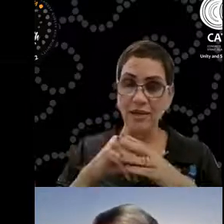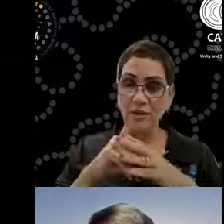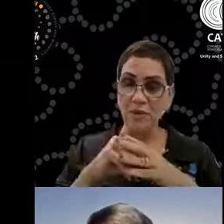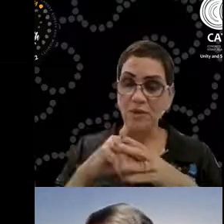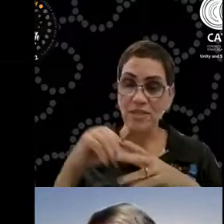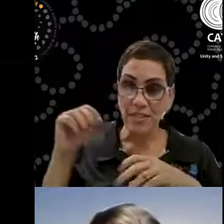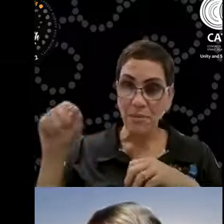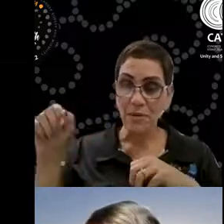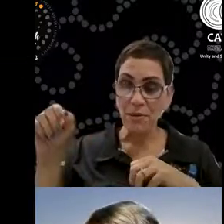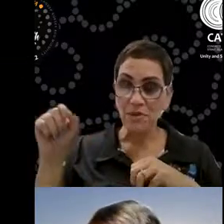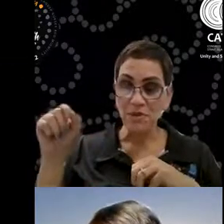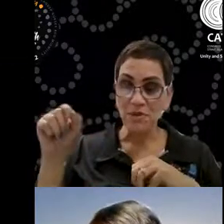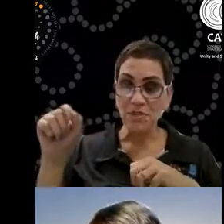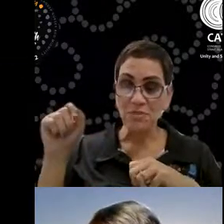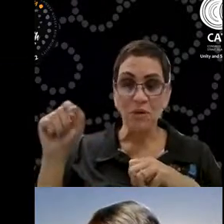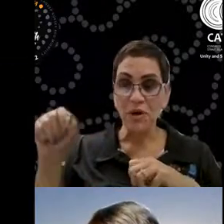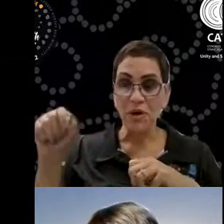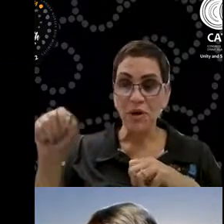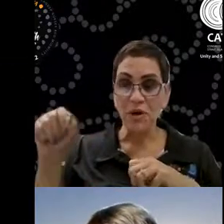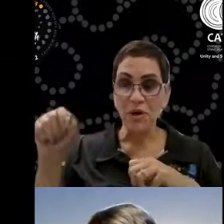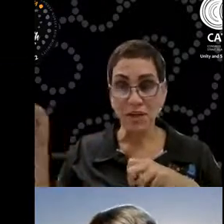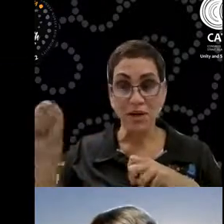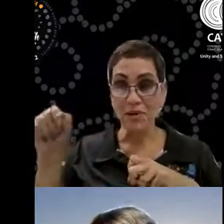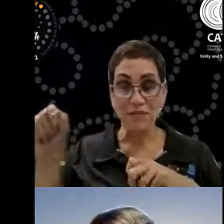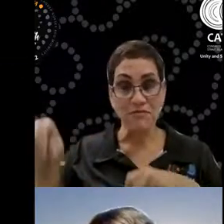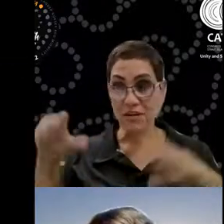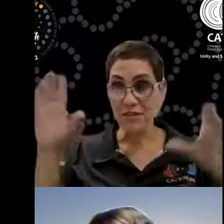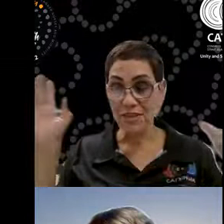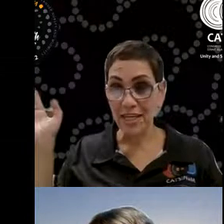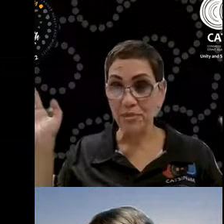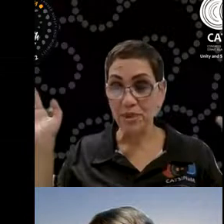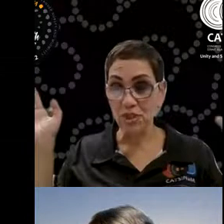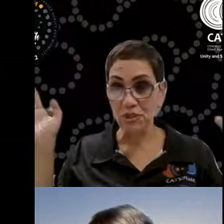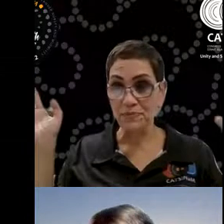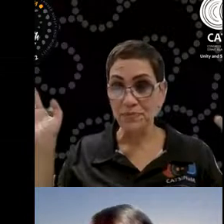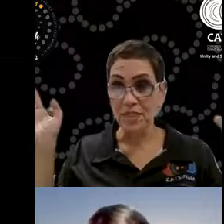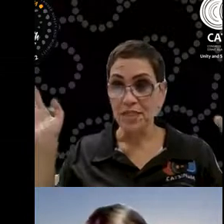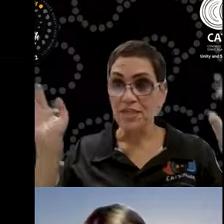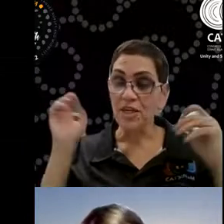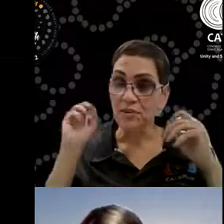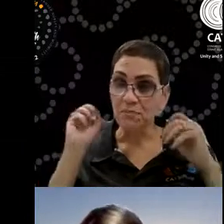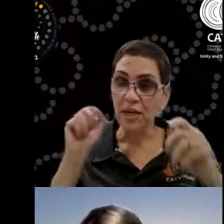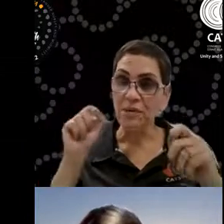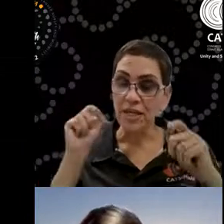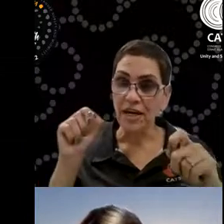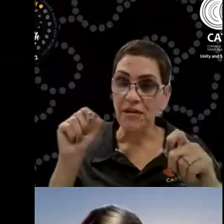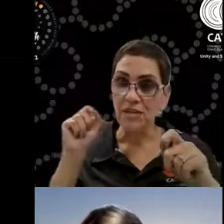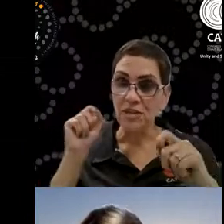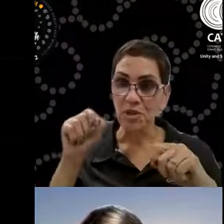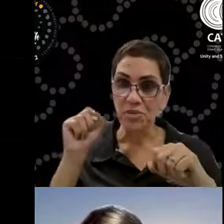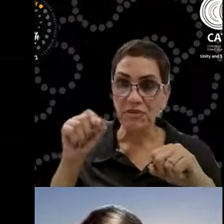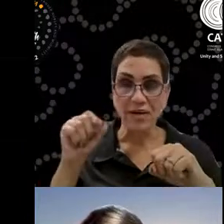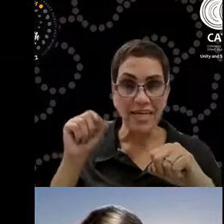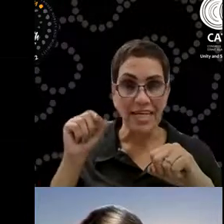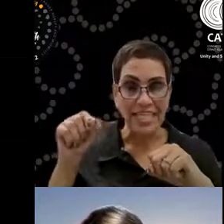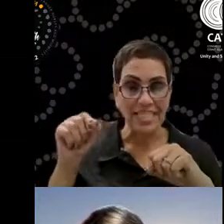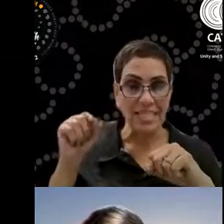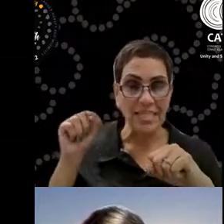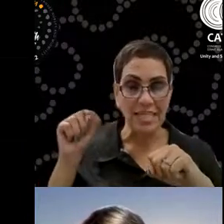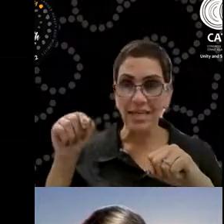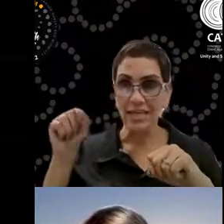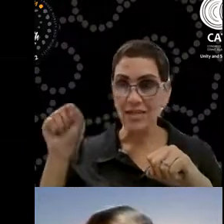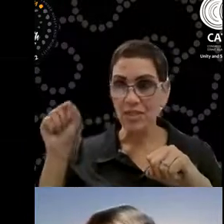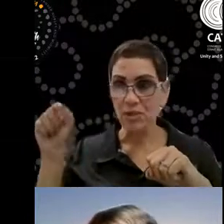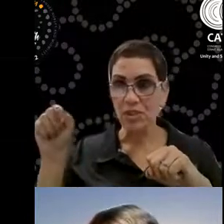other care. Whereas some Aboriginal nurses might not want you to go to them for everything Aboriginal. So Mullumbimby does not